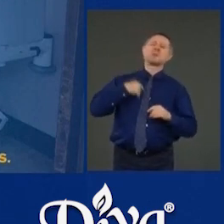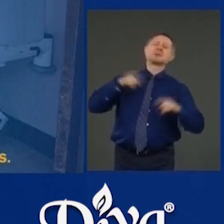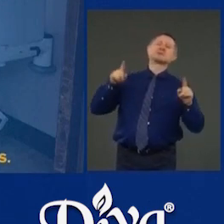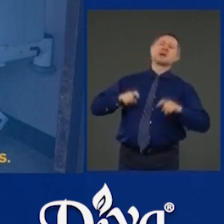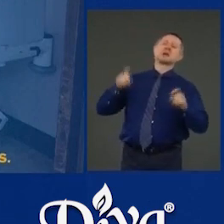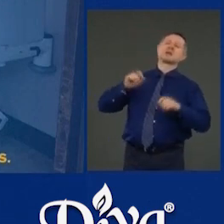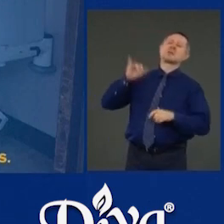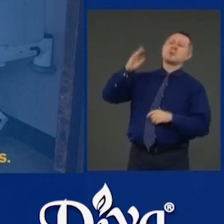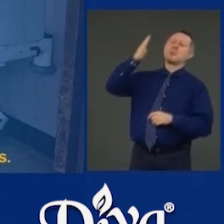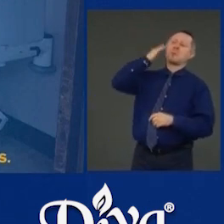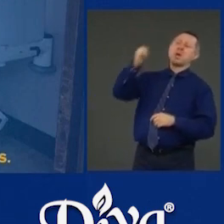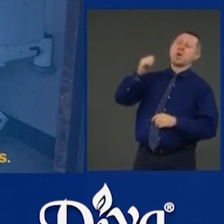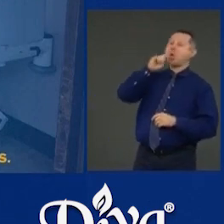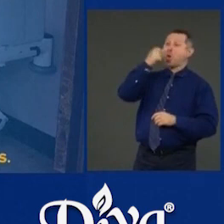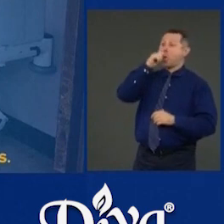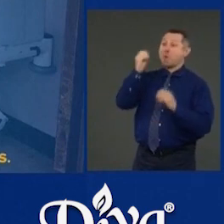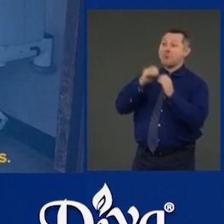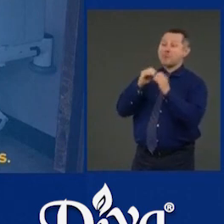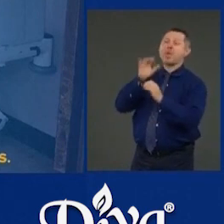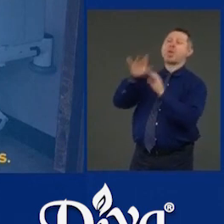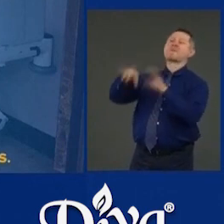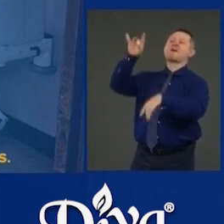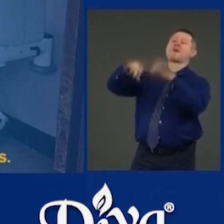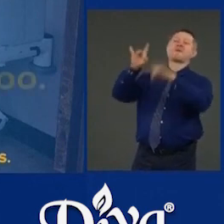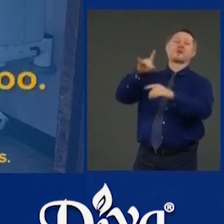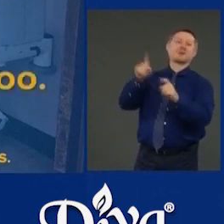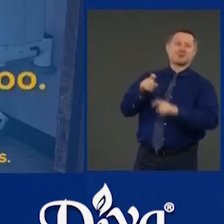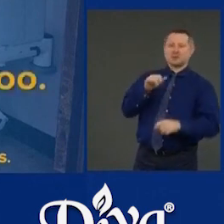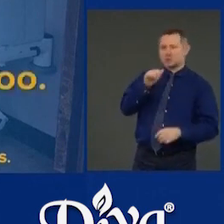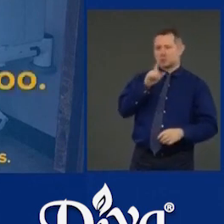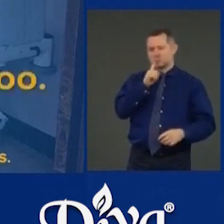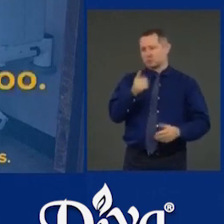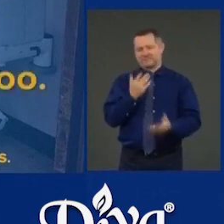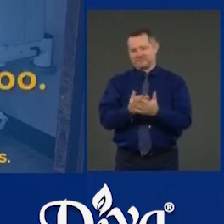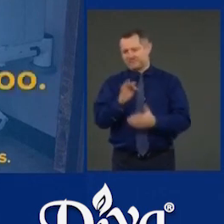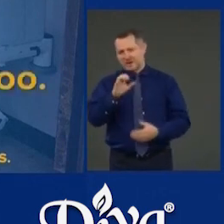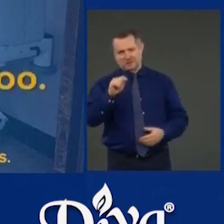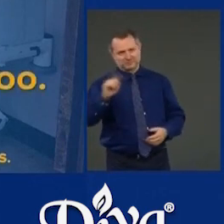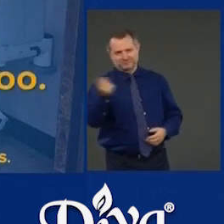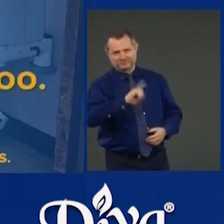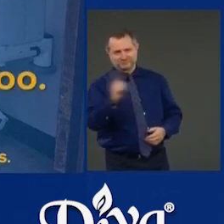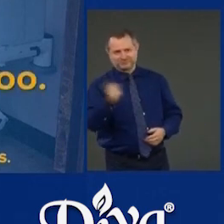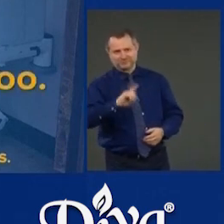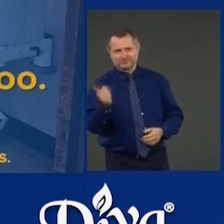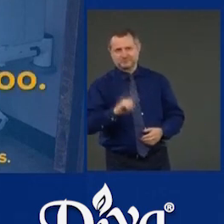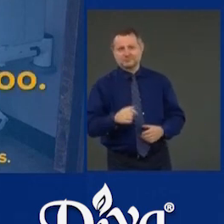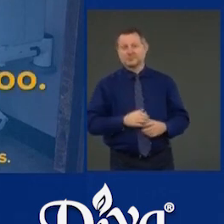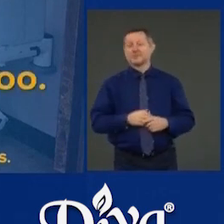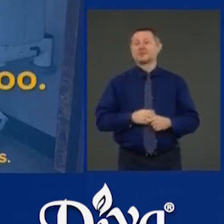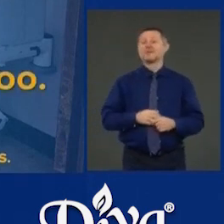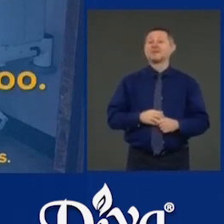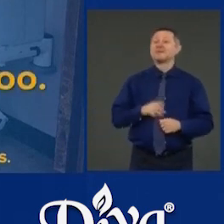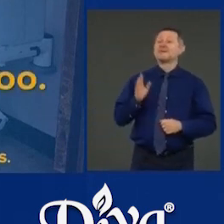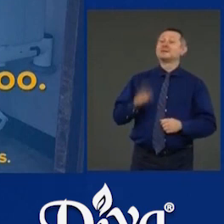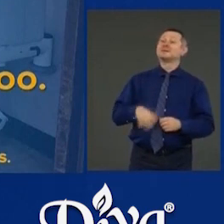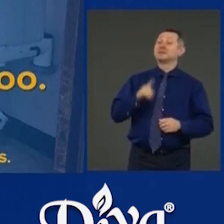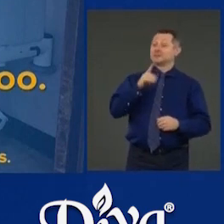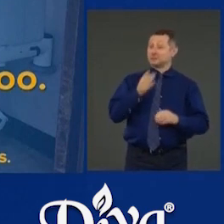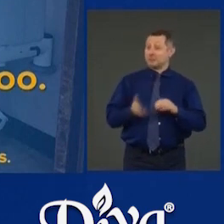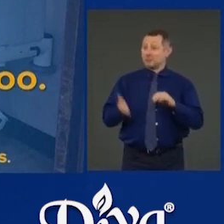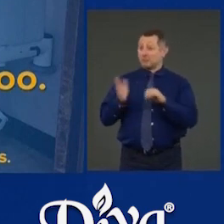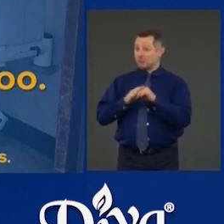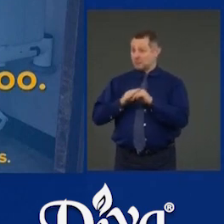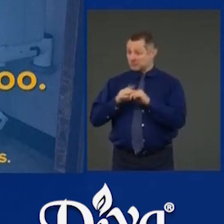going up. That is just factually not true. The numbers aren't going up because you're doing more